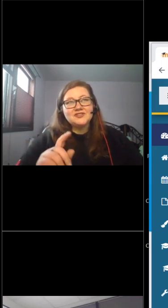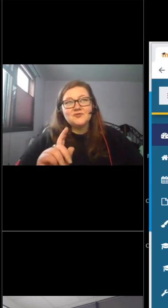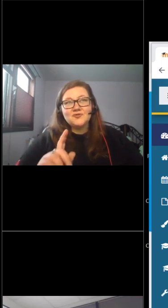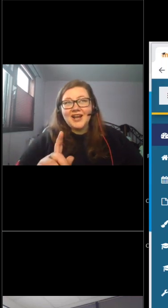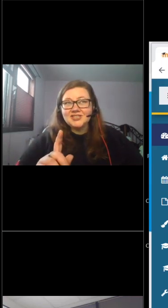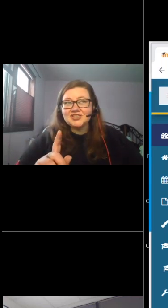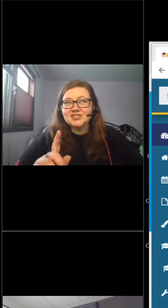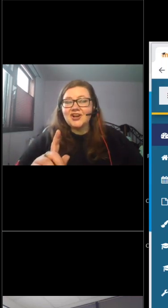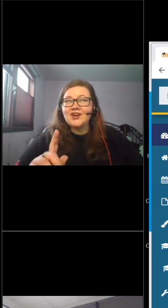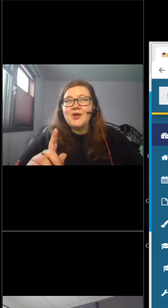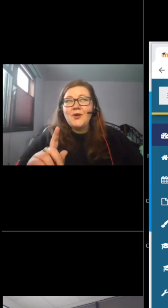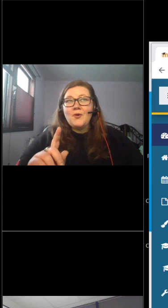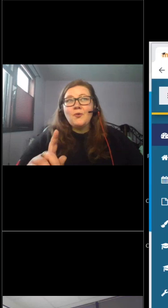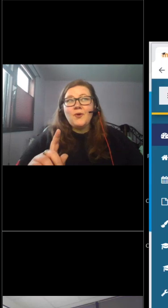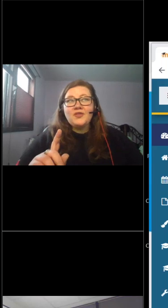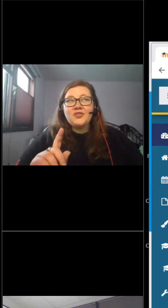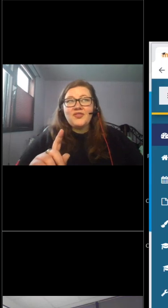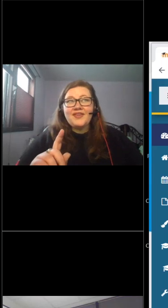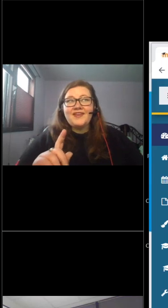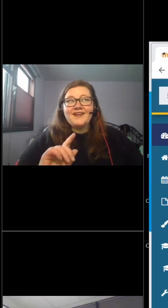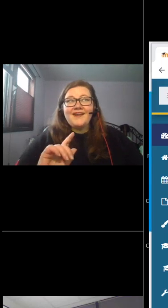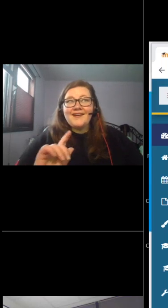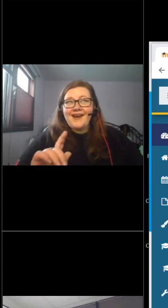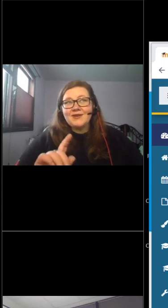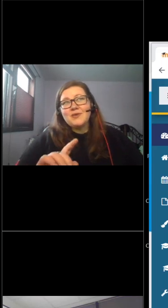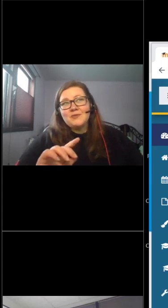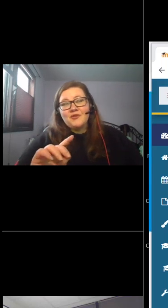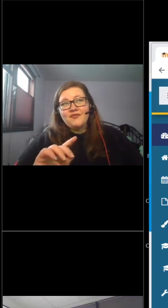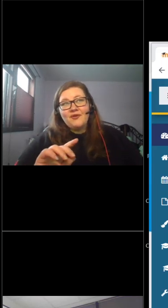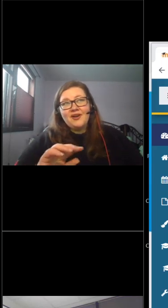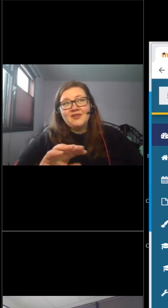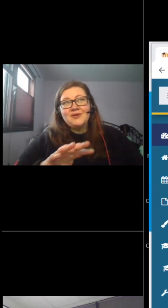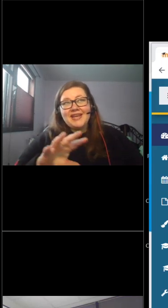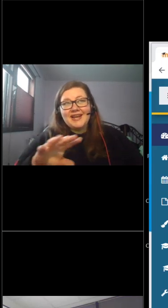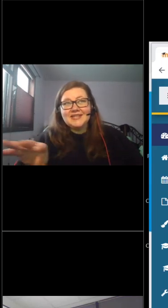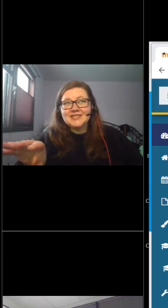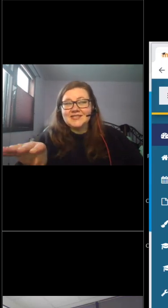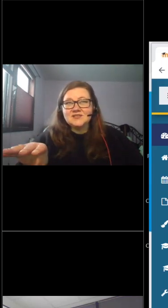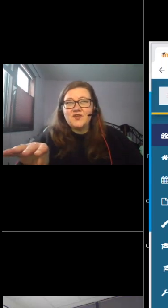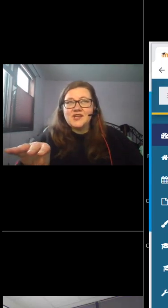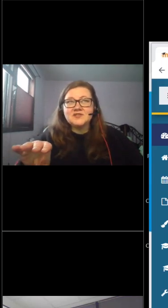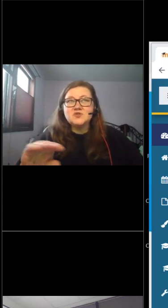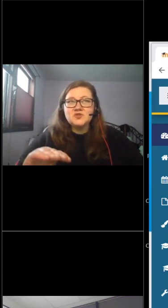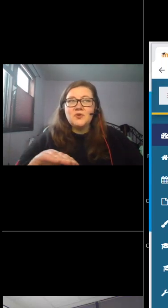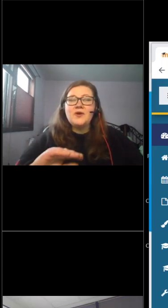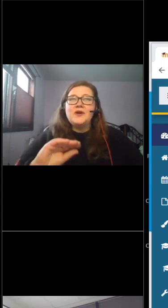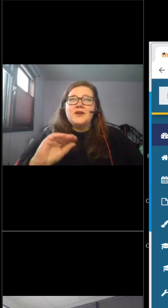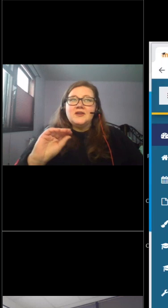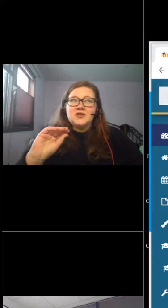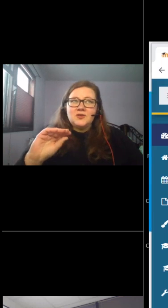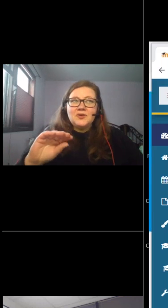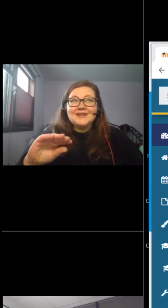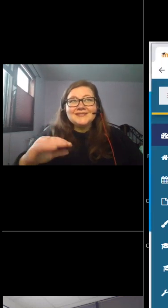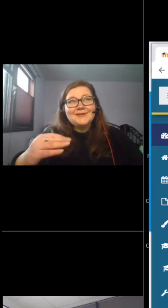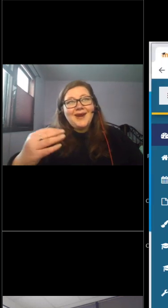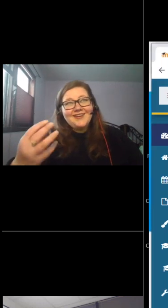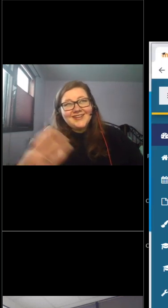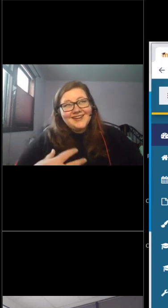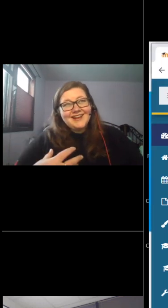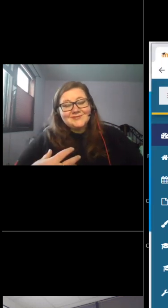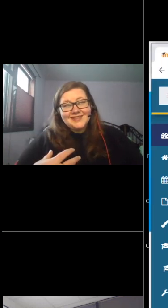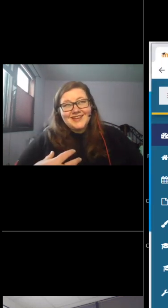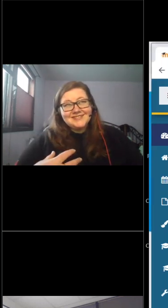first register with the academy before you would get into this phase. And so you would